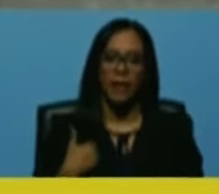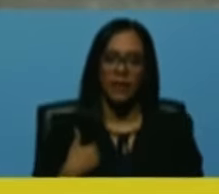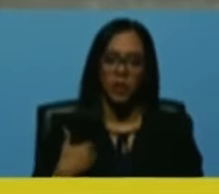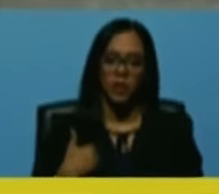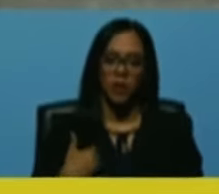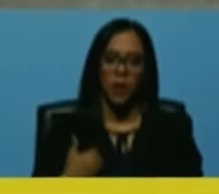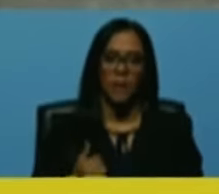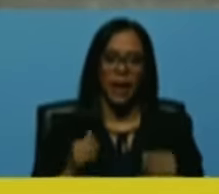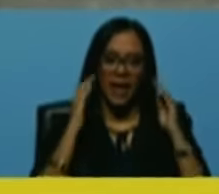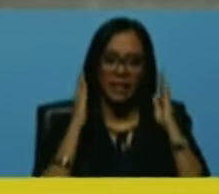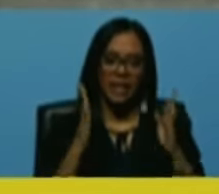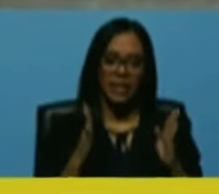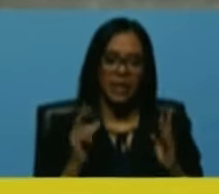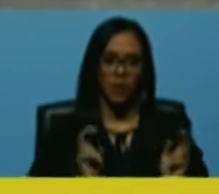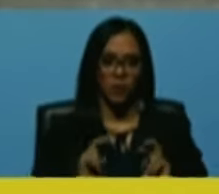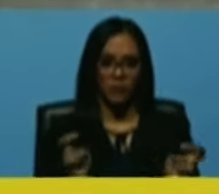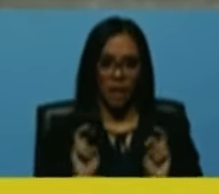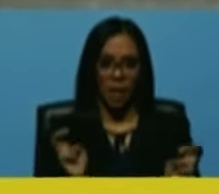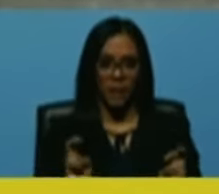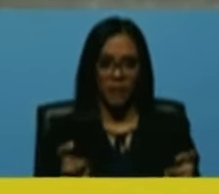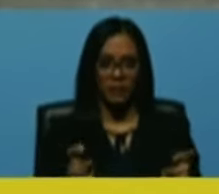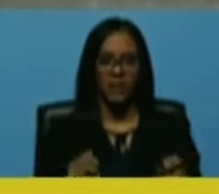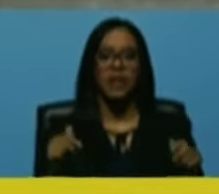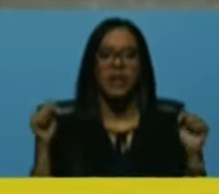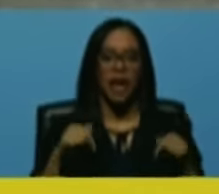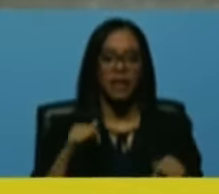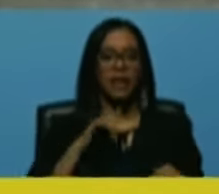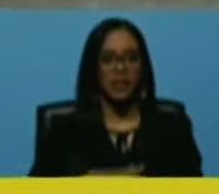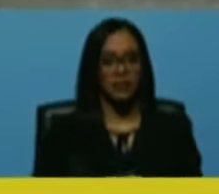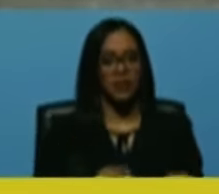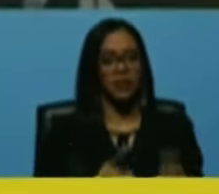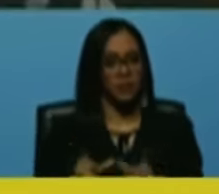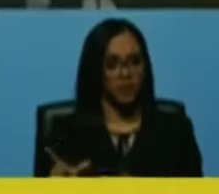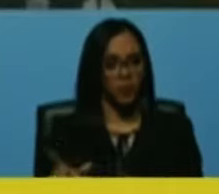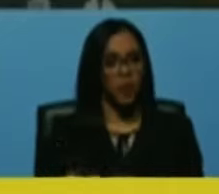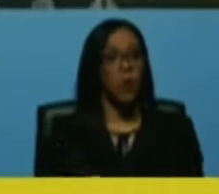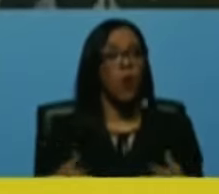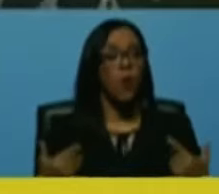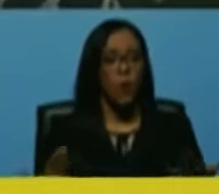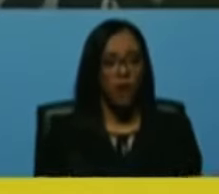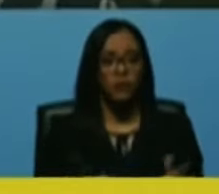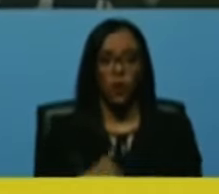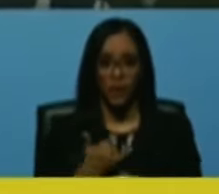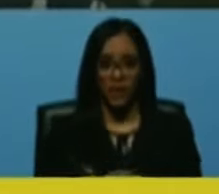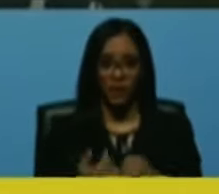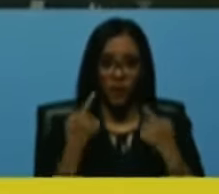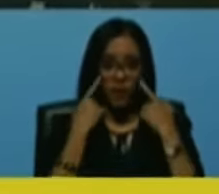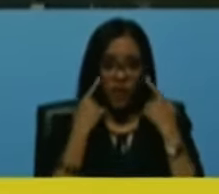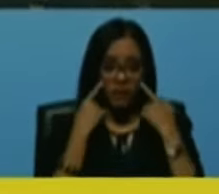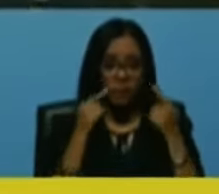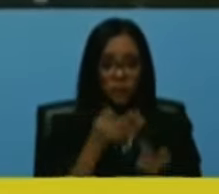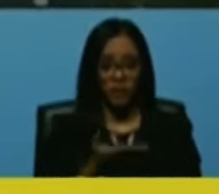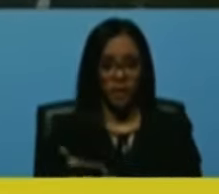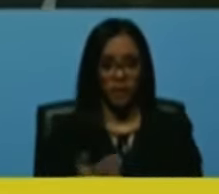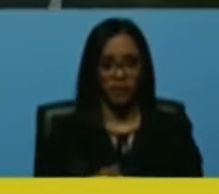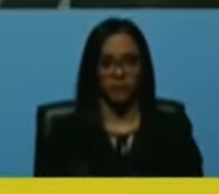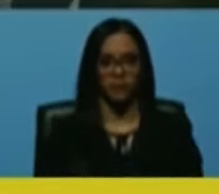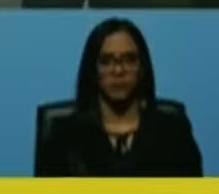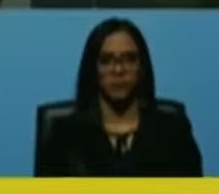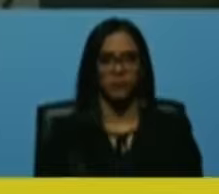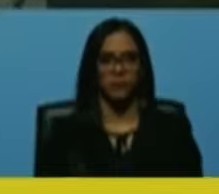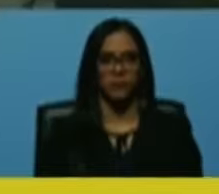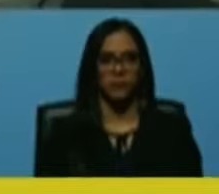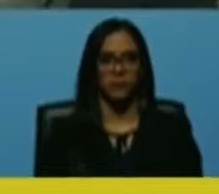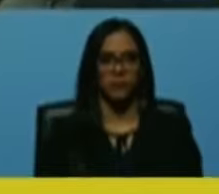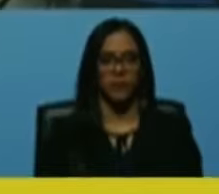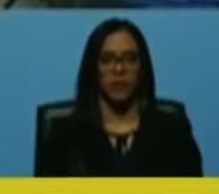fruitful work in order to deal with the issues that are prioritized. What are the projects that are